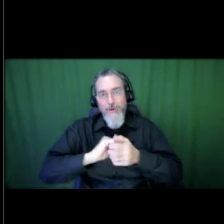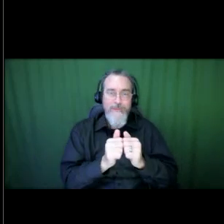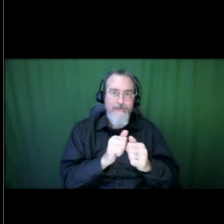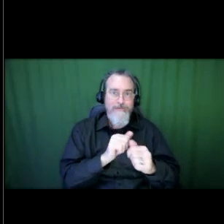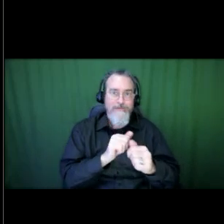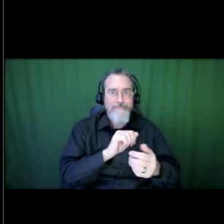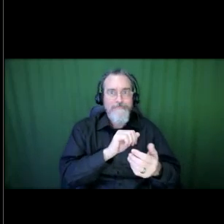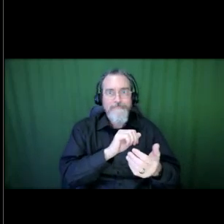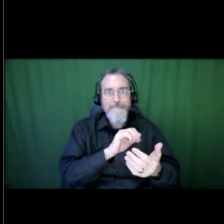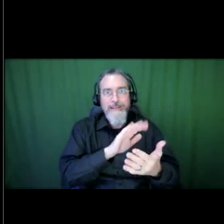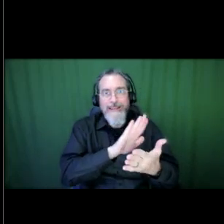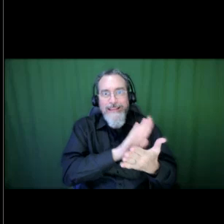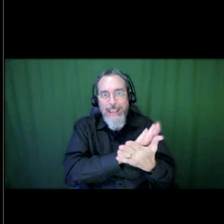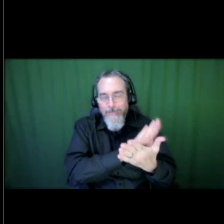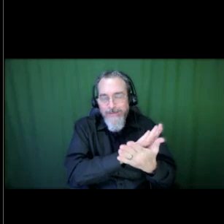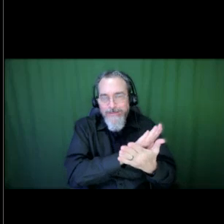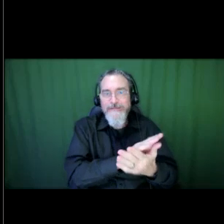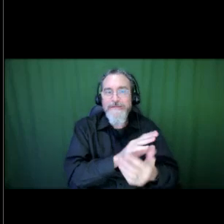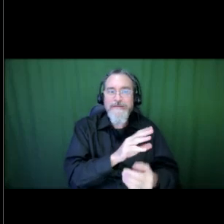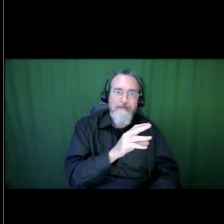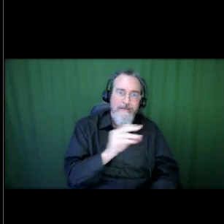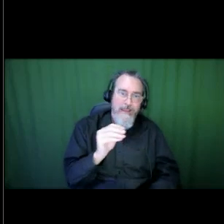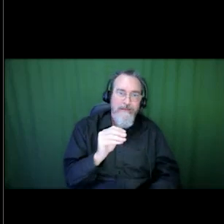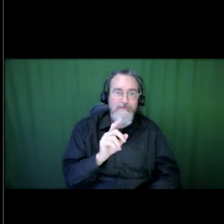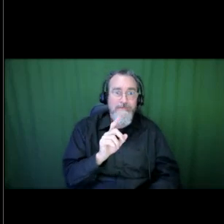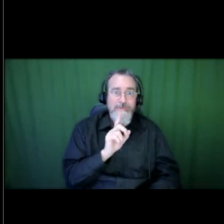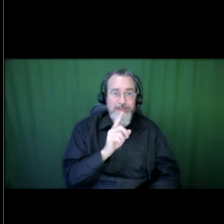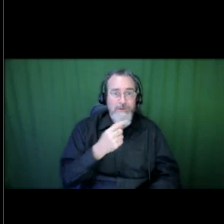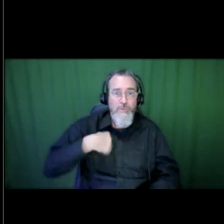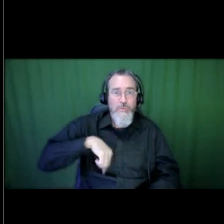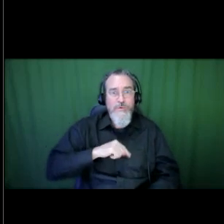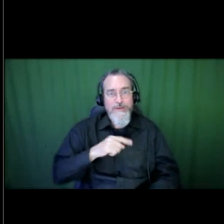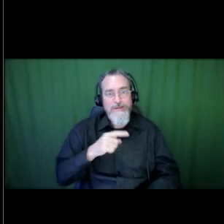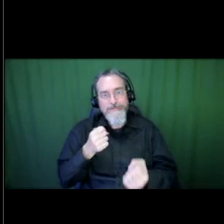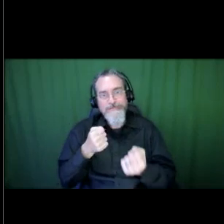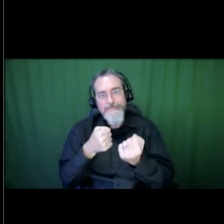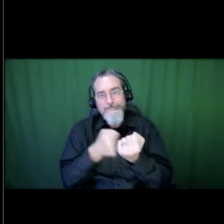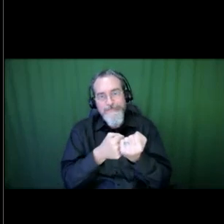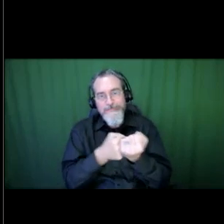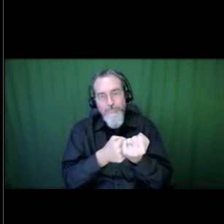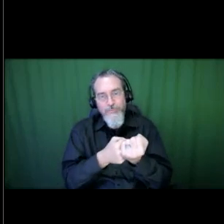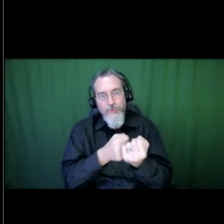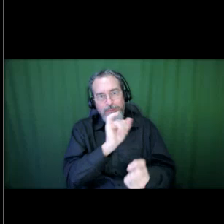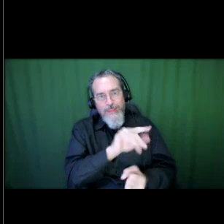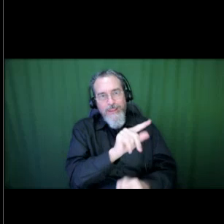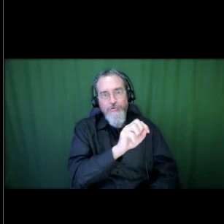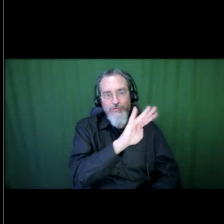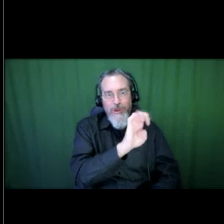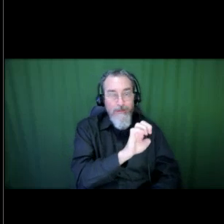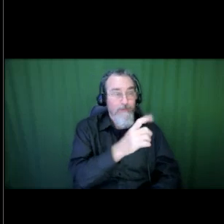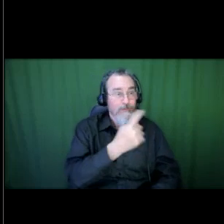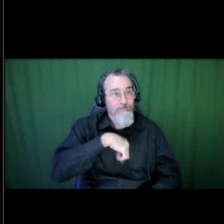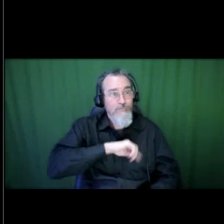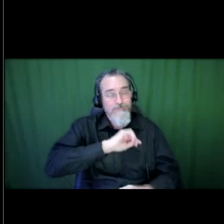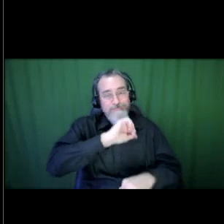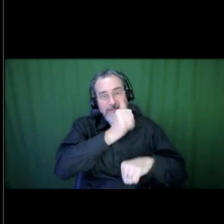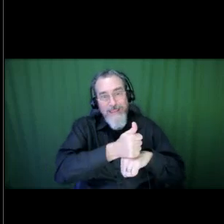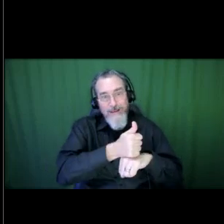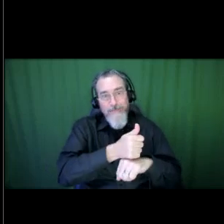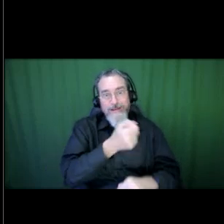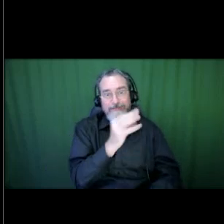organization, and so is the Indigenous Sentinels Network. So we are also a department within the tribe. We were established in 1999. So over